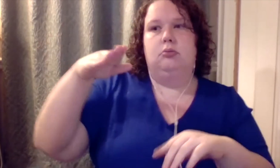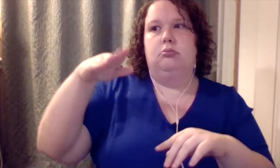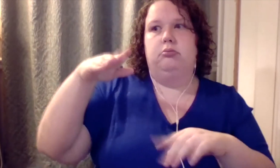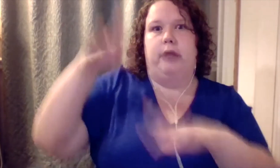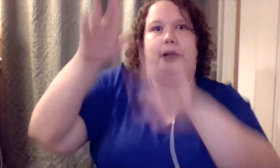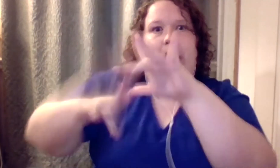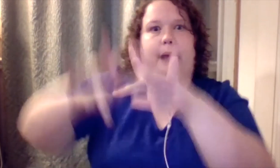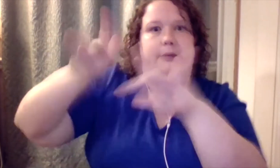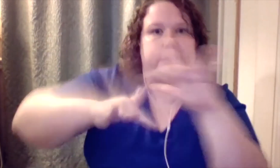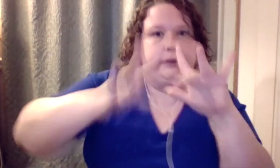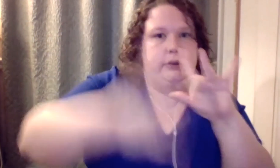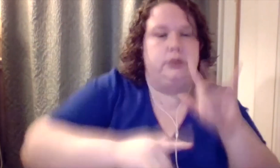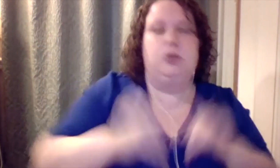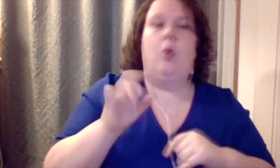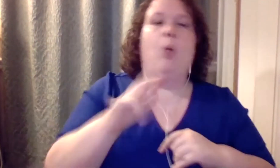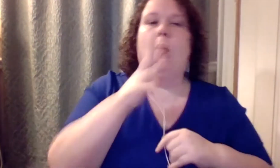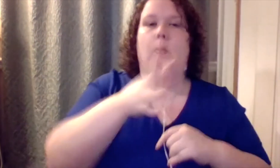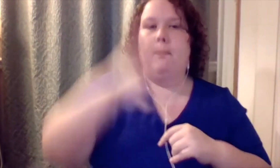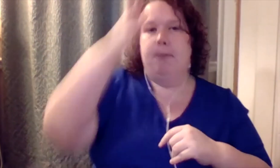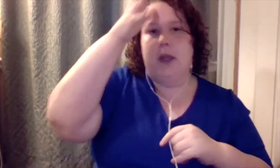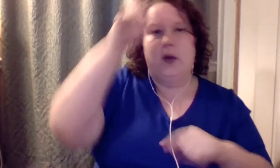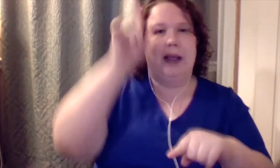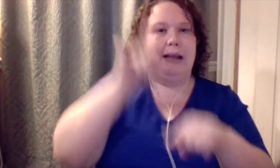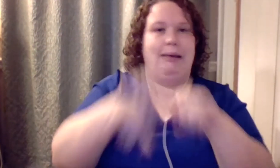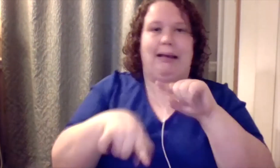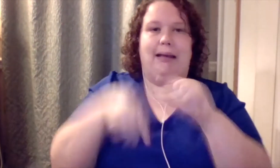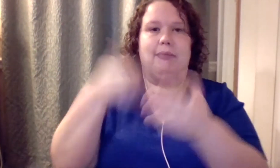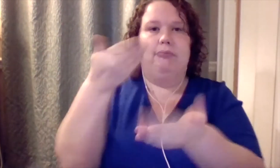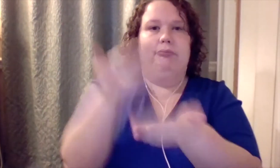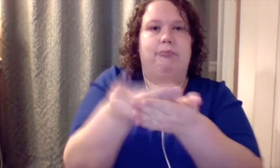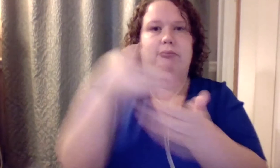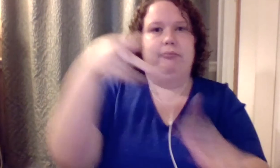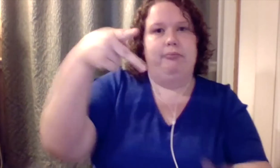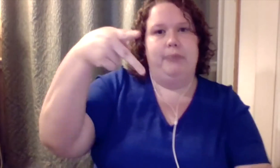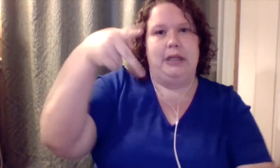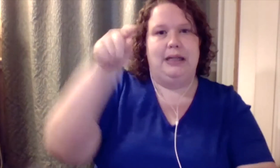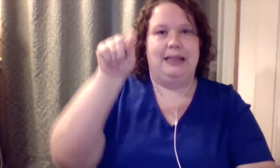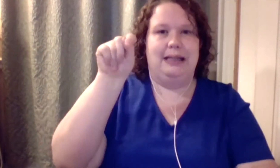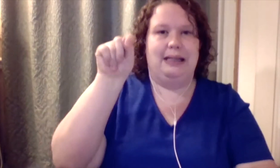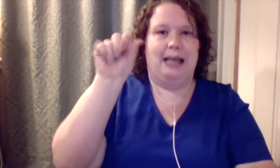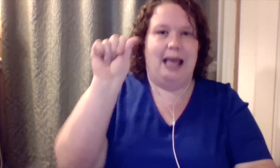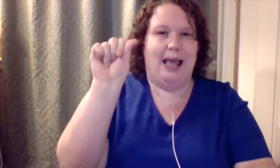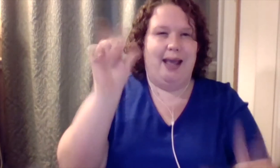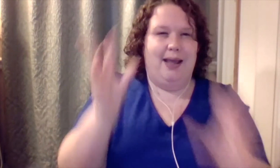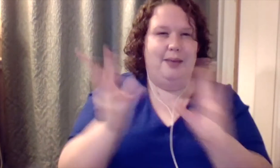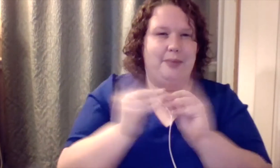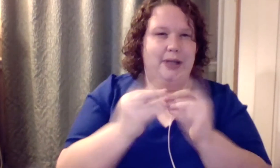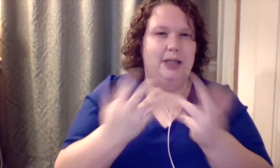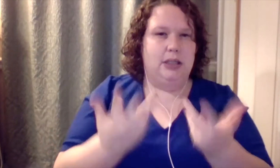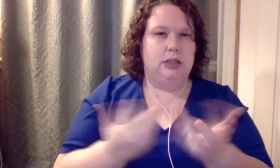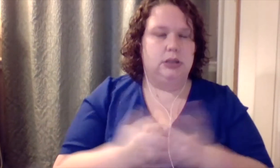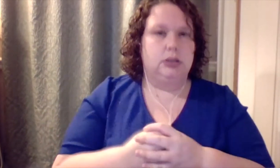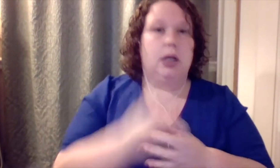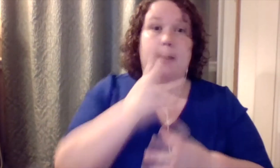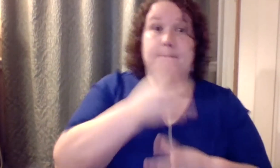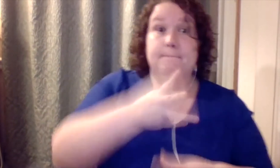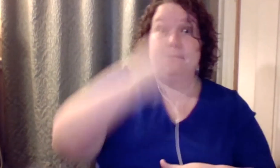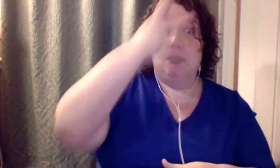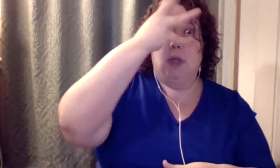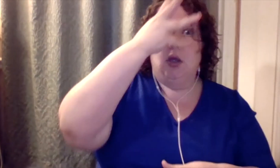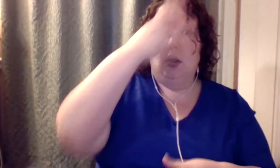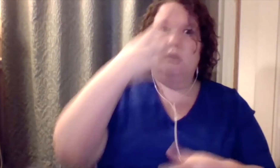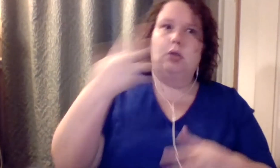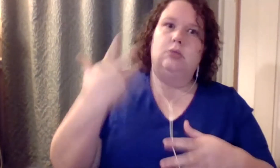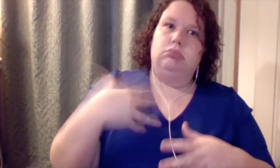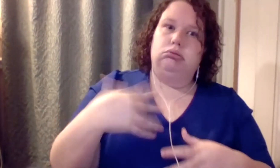meetings, or they can't engage. And we know parent engagement is huge in student success. So I think there's a lot around transportation.